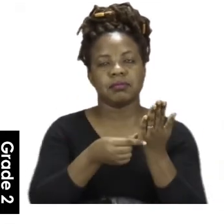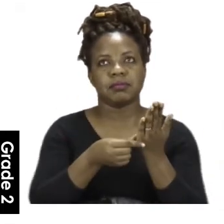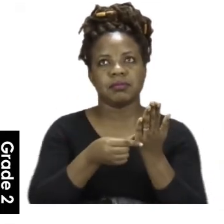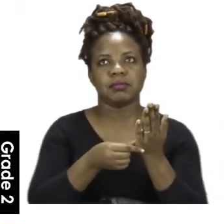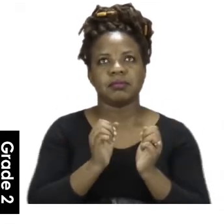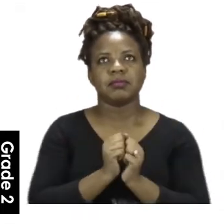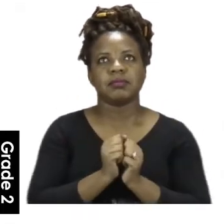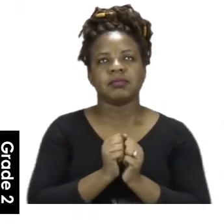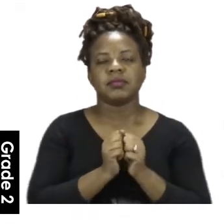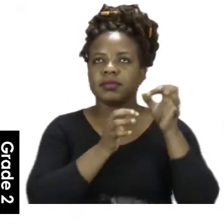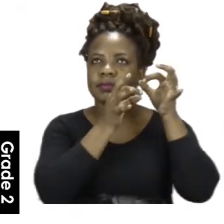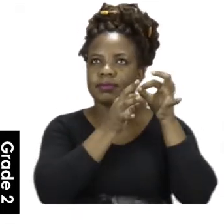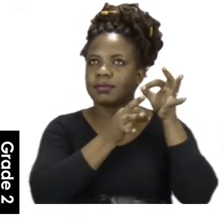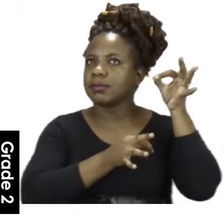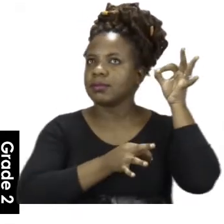radio,